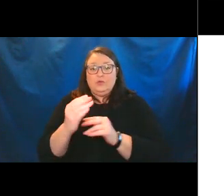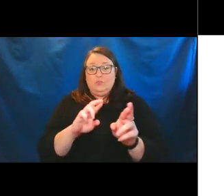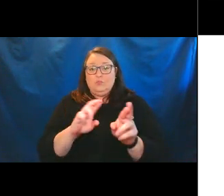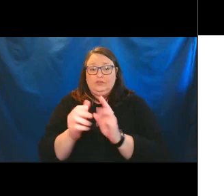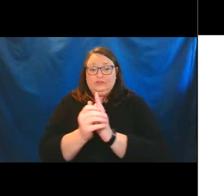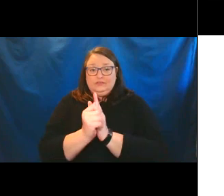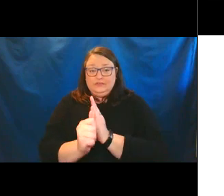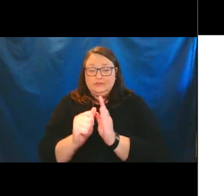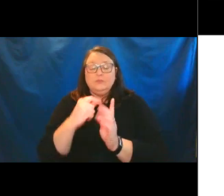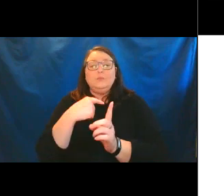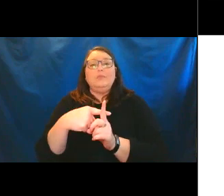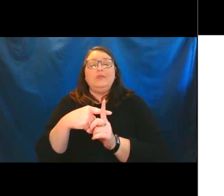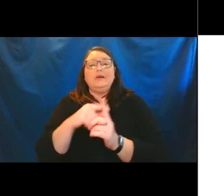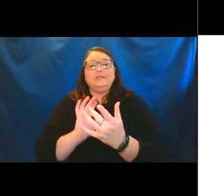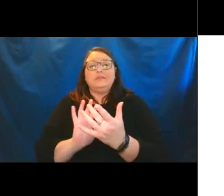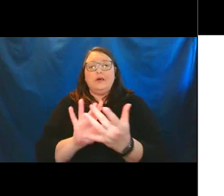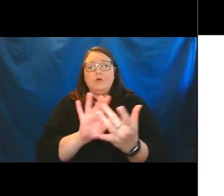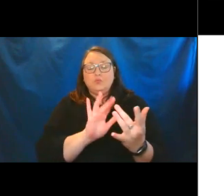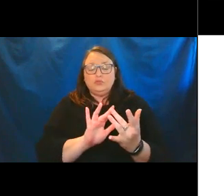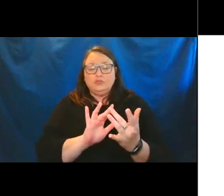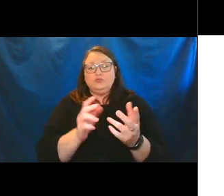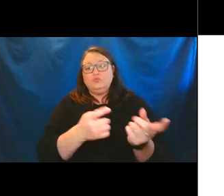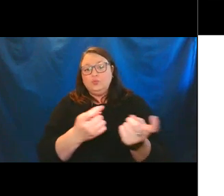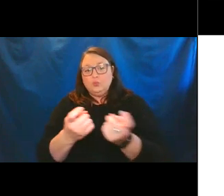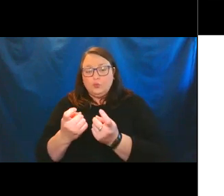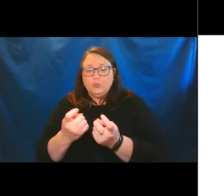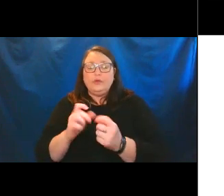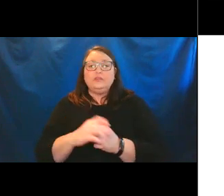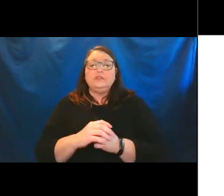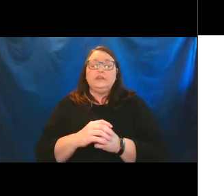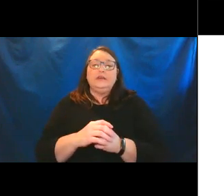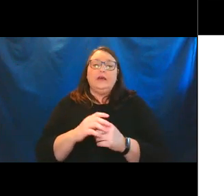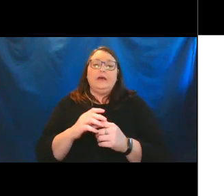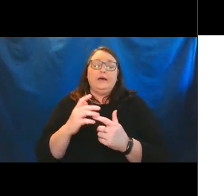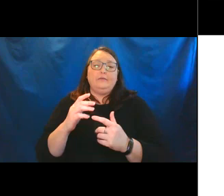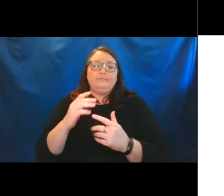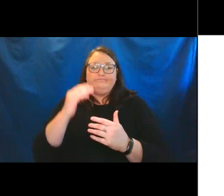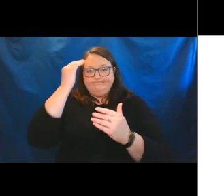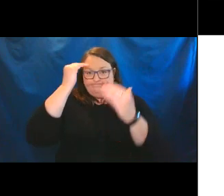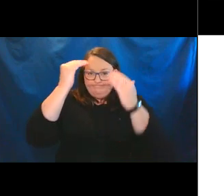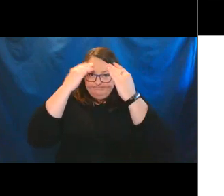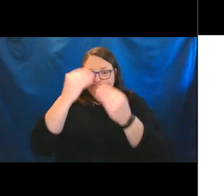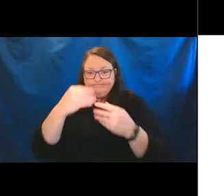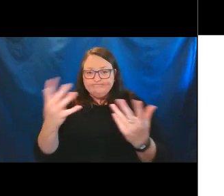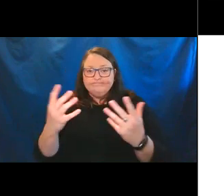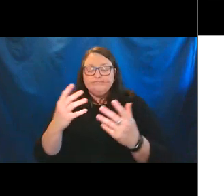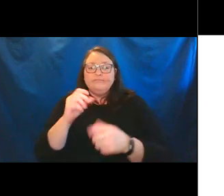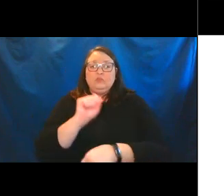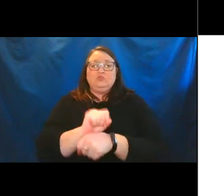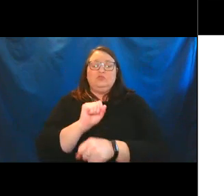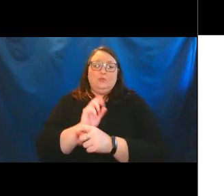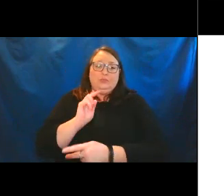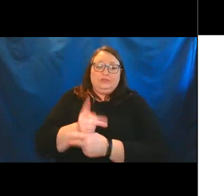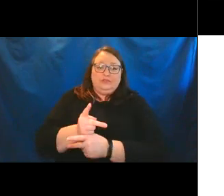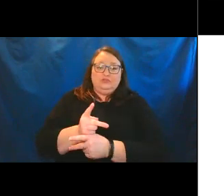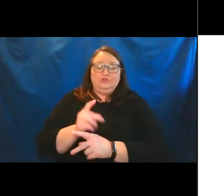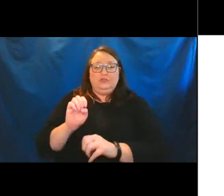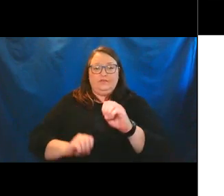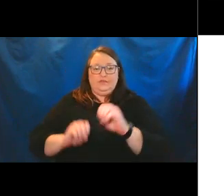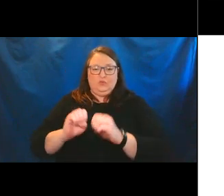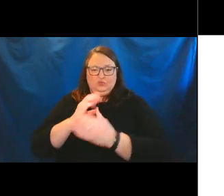of outreach and recruitment, career mapping and awareness, and job retention and evaluation